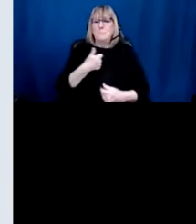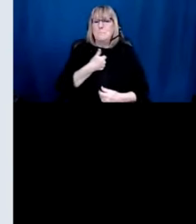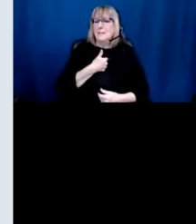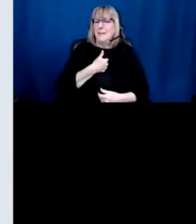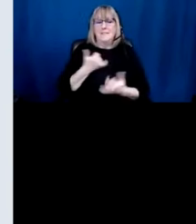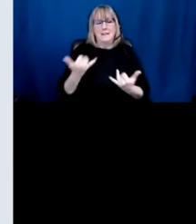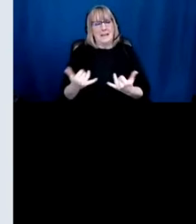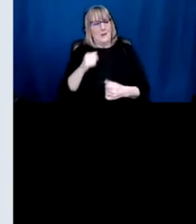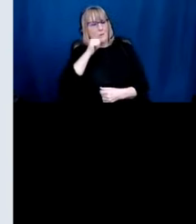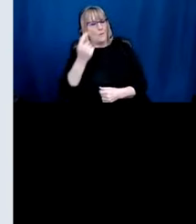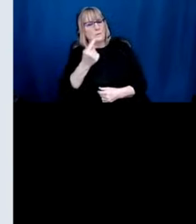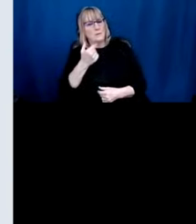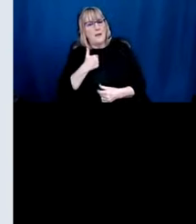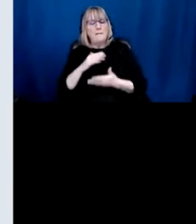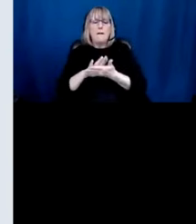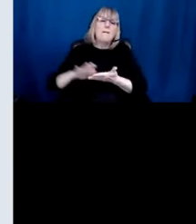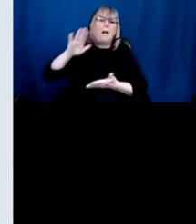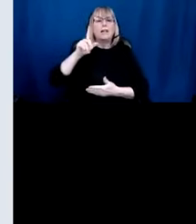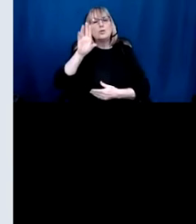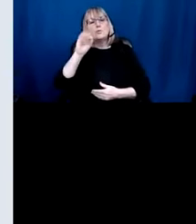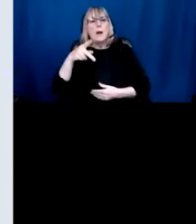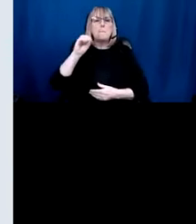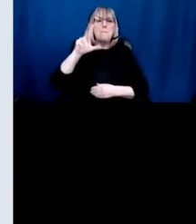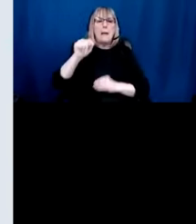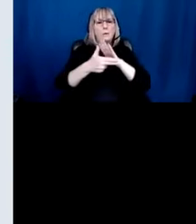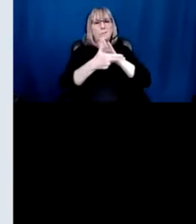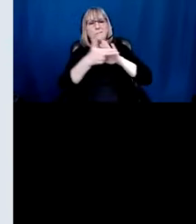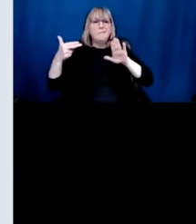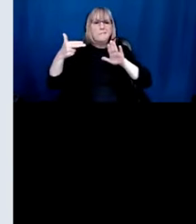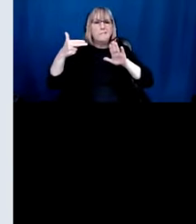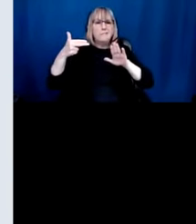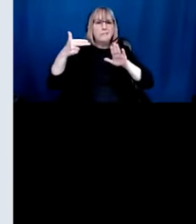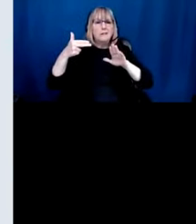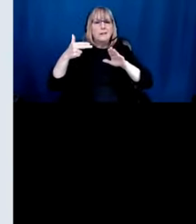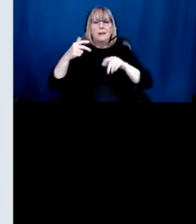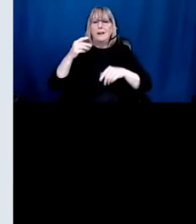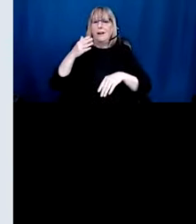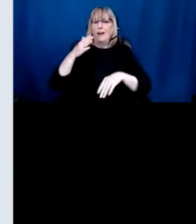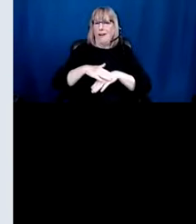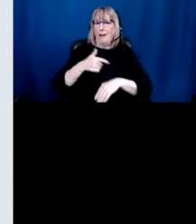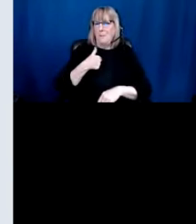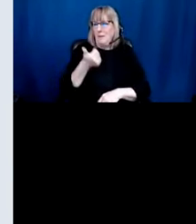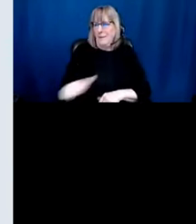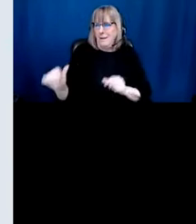won't always have the college dropout stigma otras decisiones laying over my que head. ella hizo en el pasado.